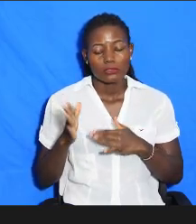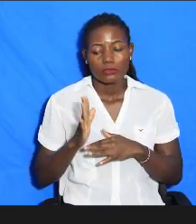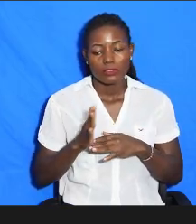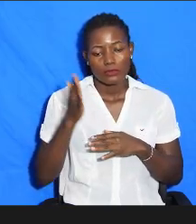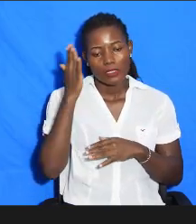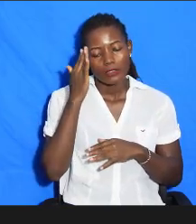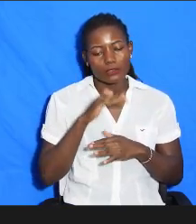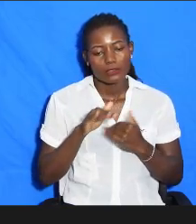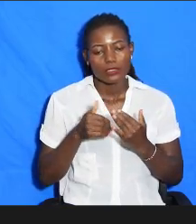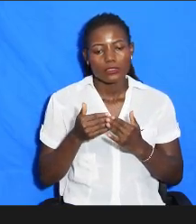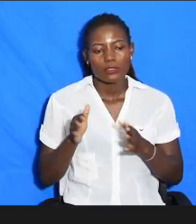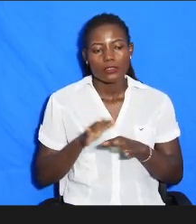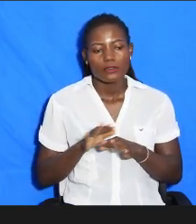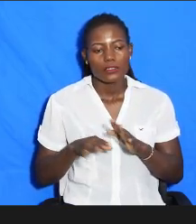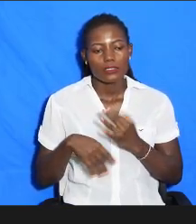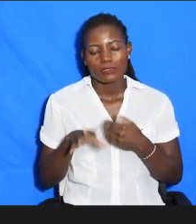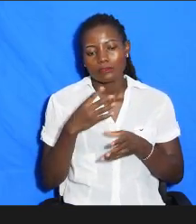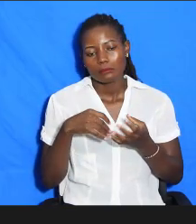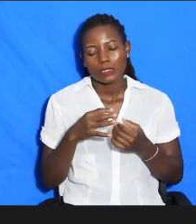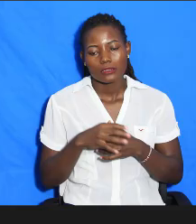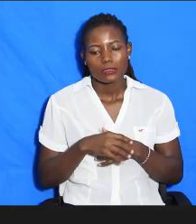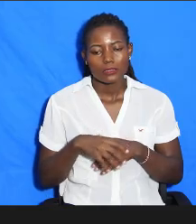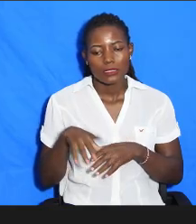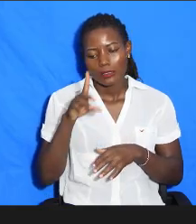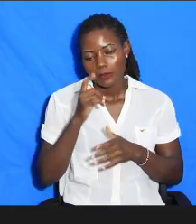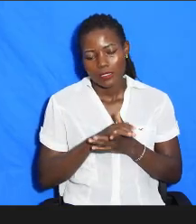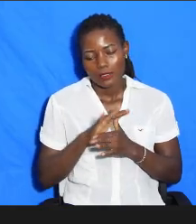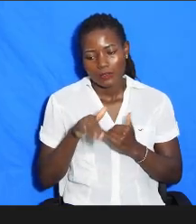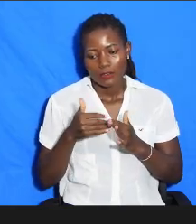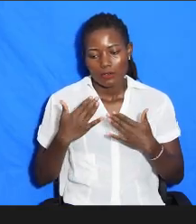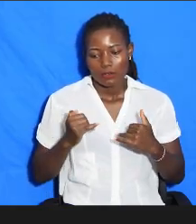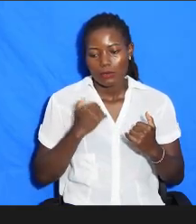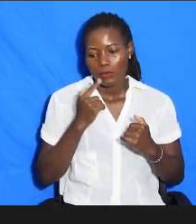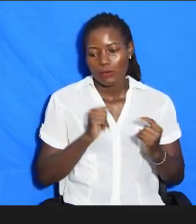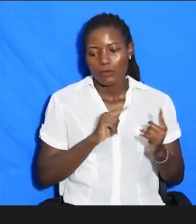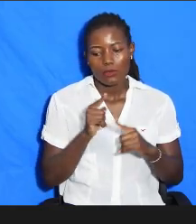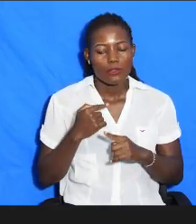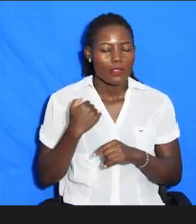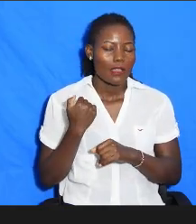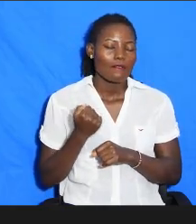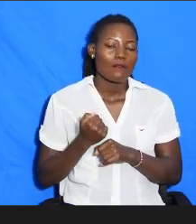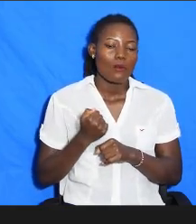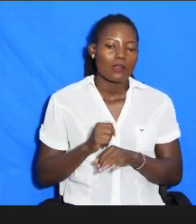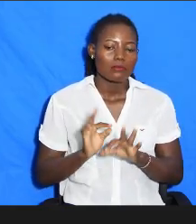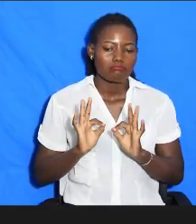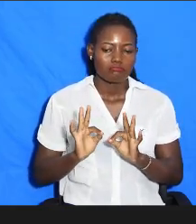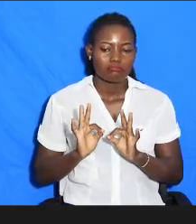just all everything mixed up. Because I believe everyone who has stepped in there, everyone has worked. Everyone Yeah. has worked for, yeah,